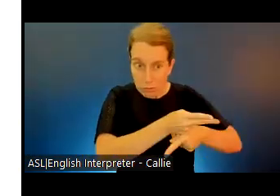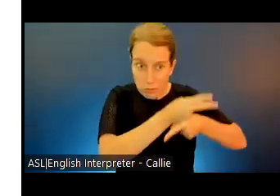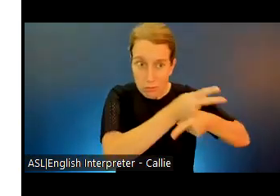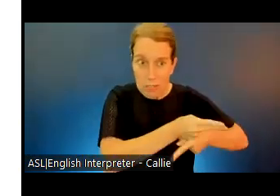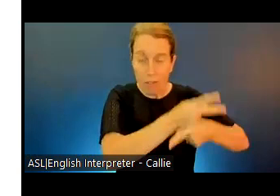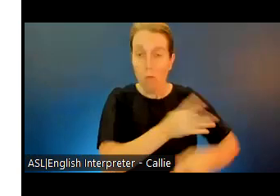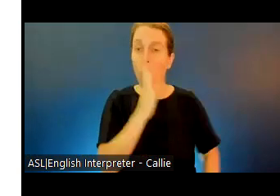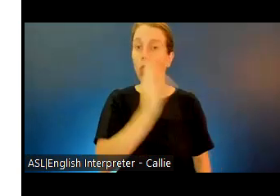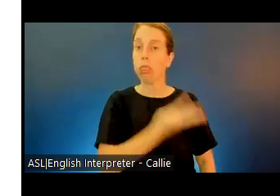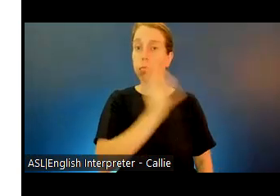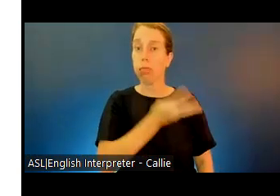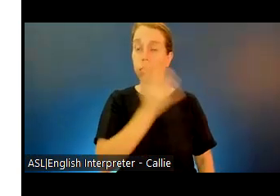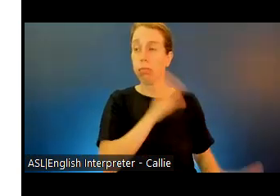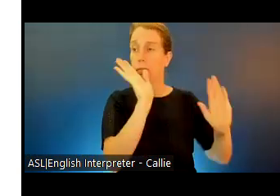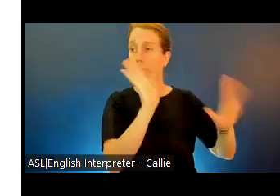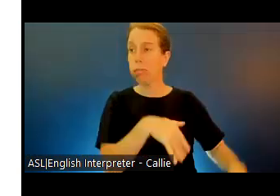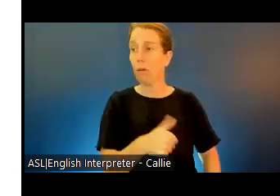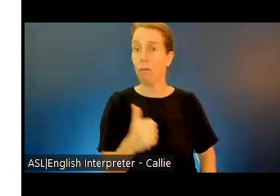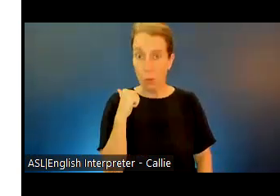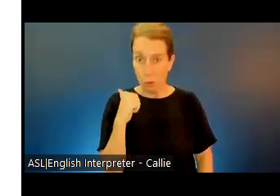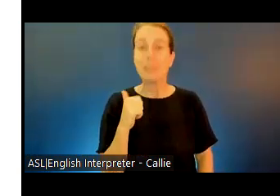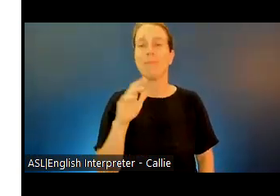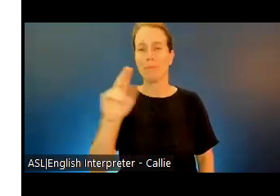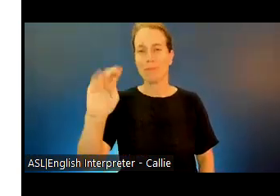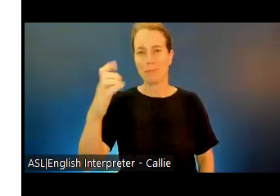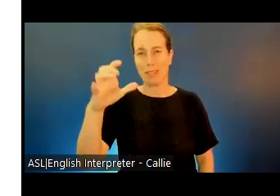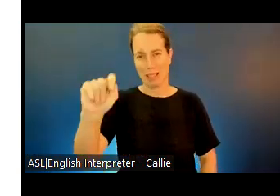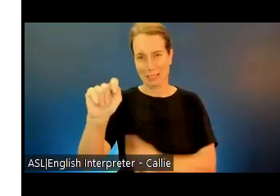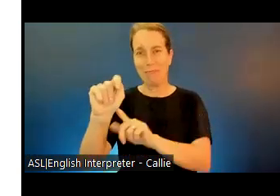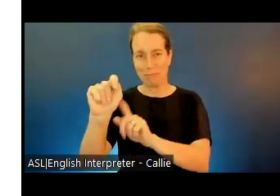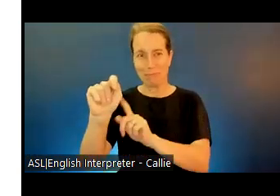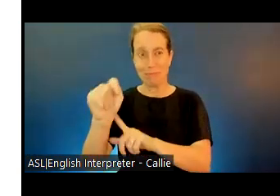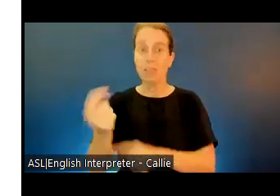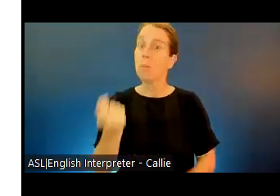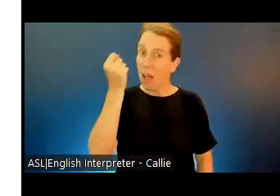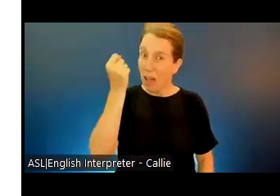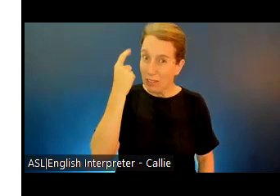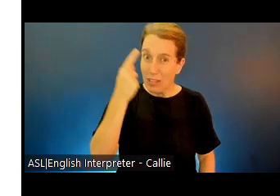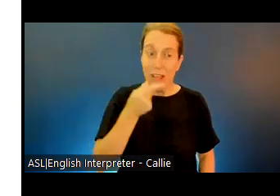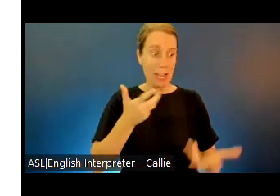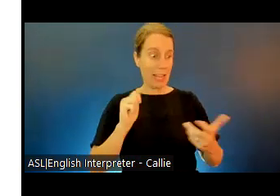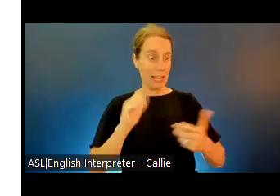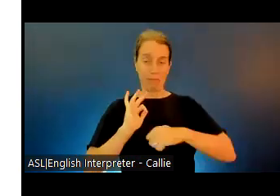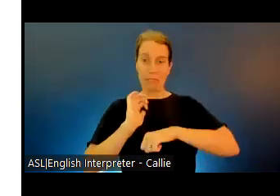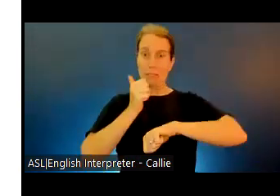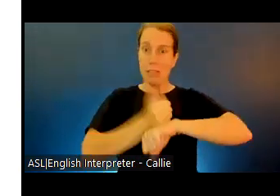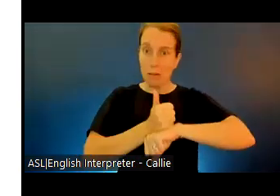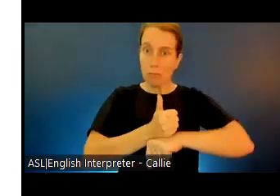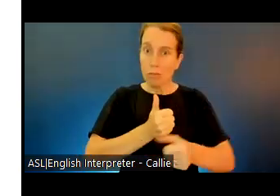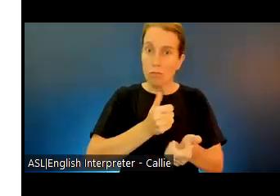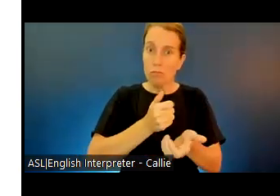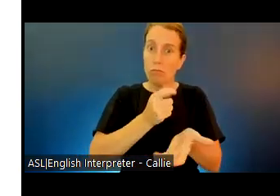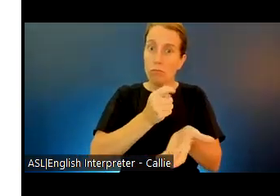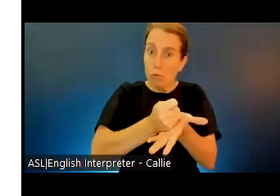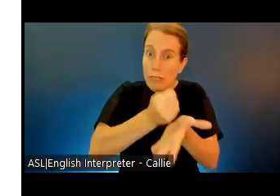the failure to establish or carry out an appropriate treatment plan as a form of neglect. And we'll talk about later some advocacy tips in